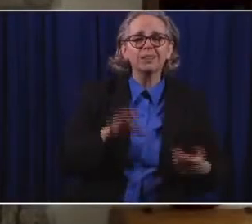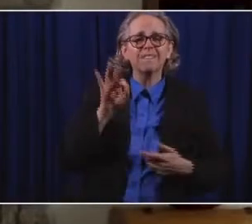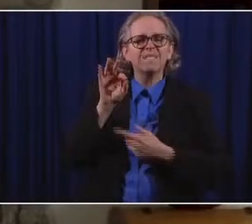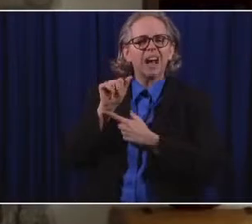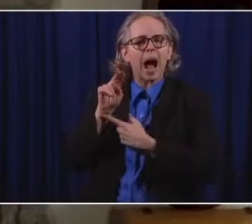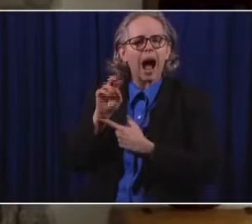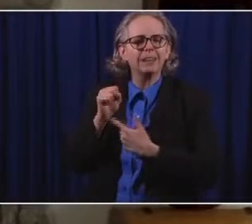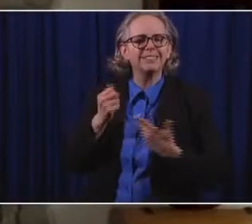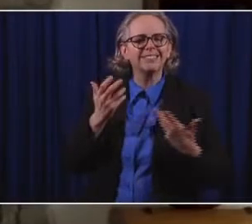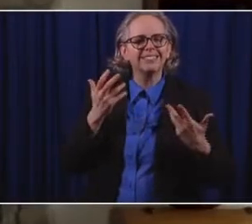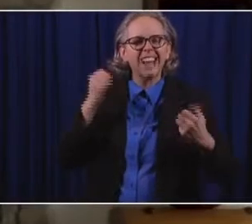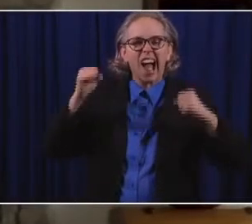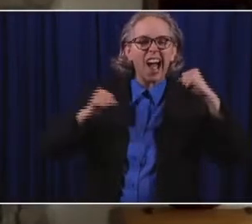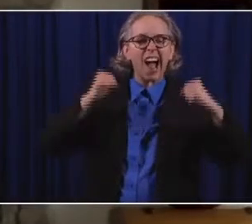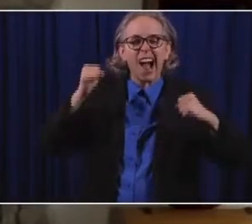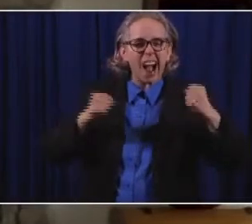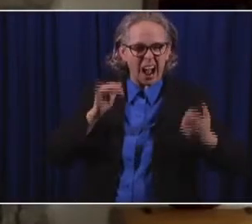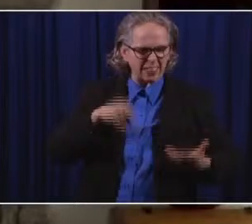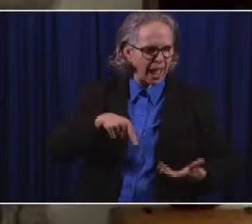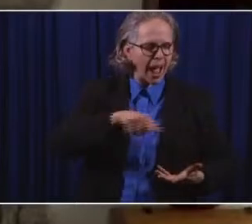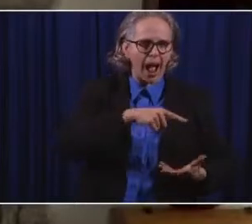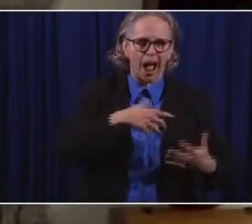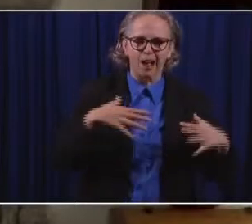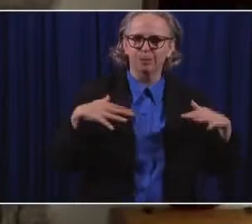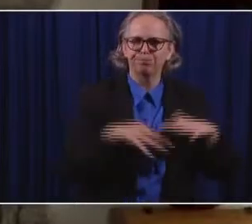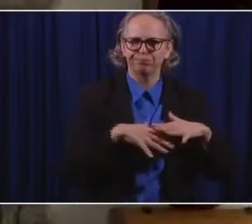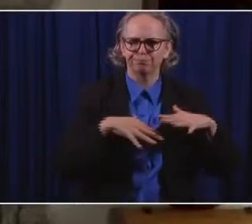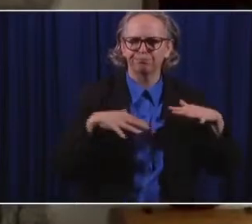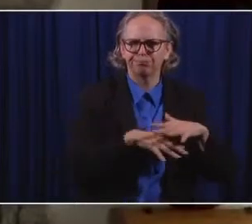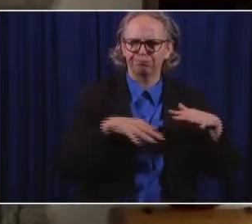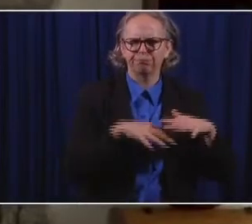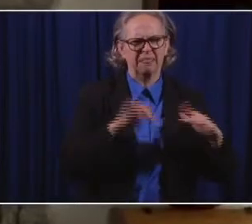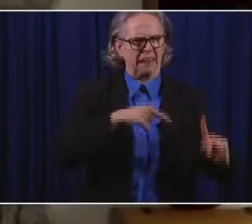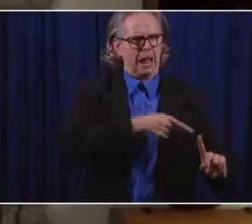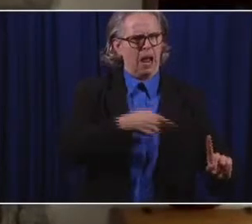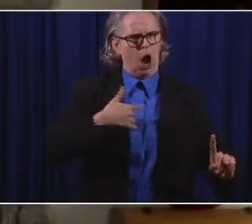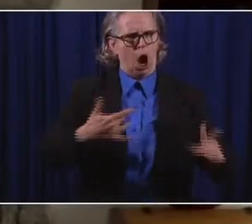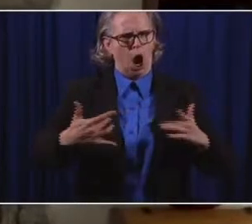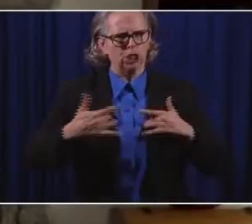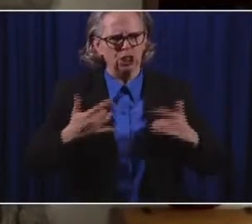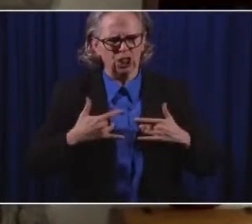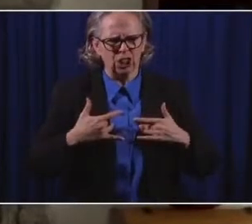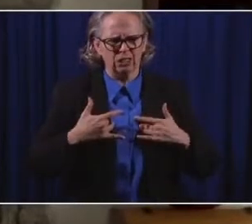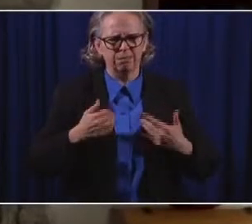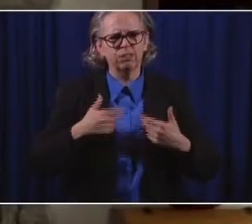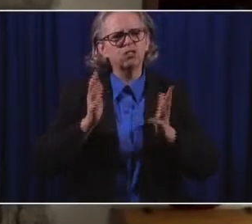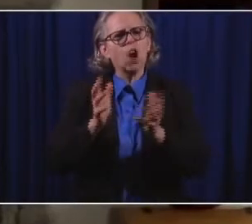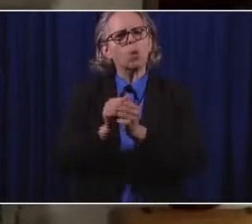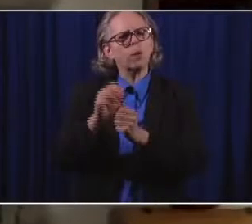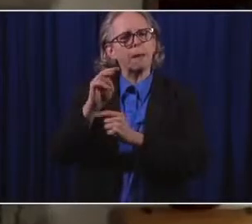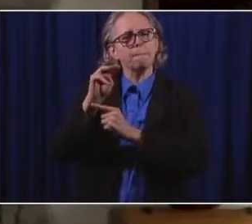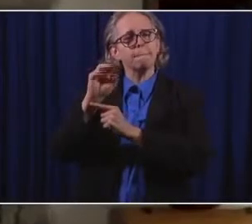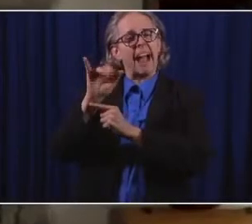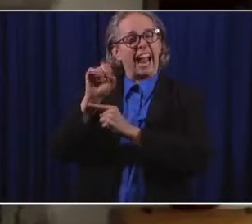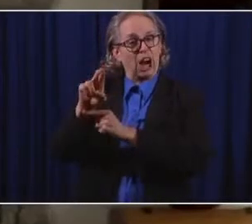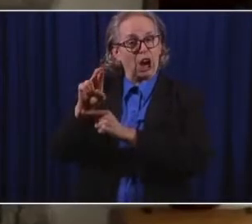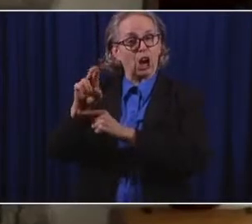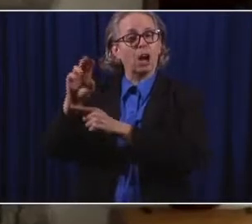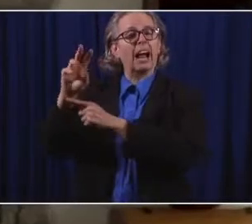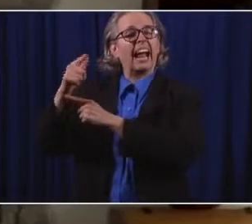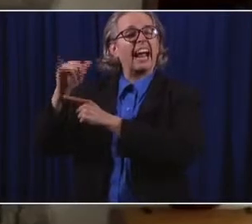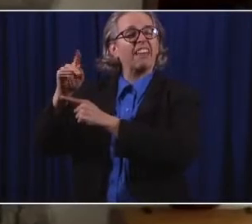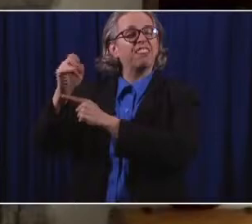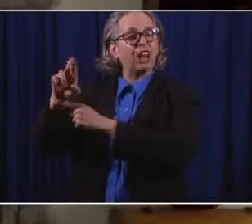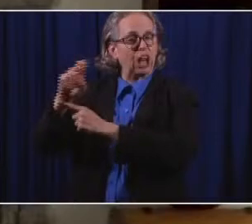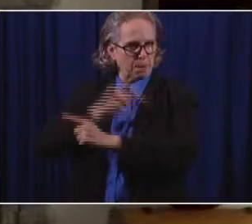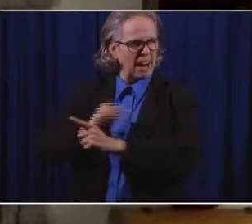and I was talking to Mayor Ginther today and talking to some other mayors, is simply what do people do? They're